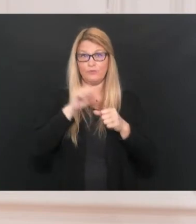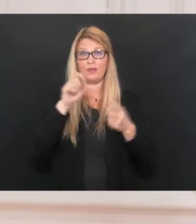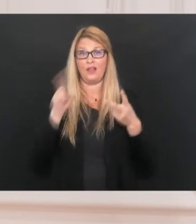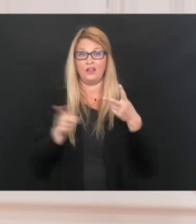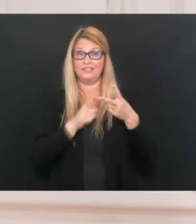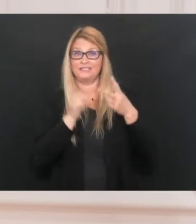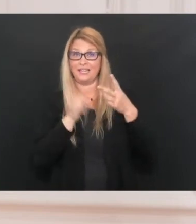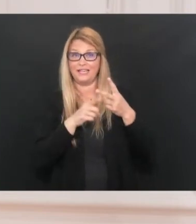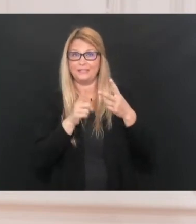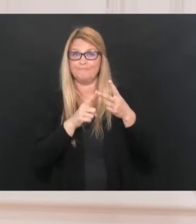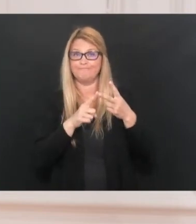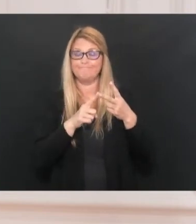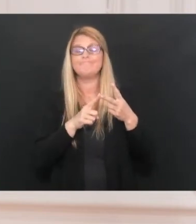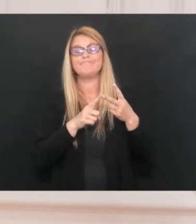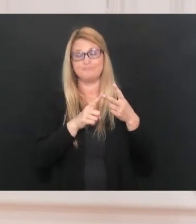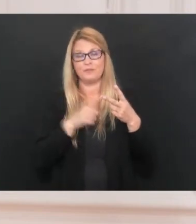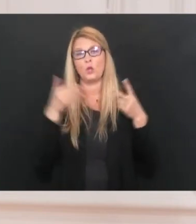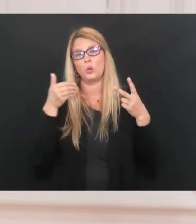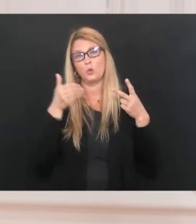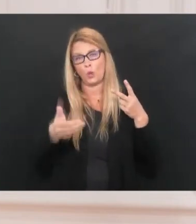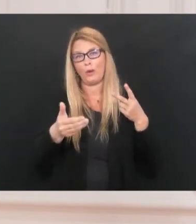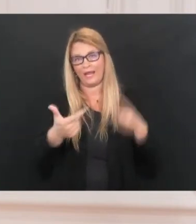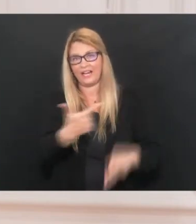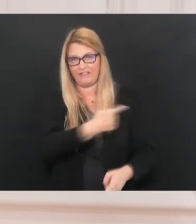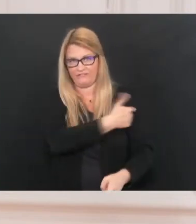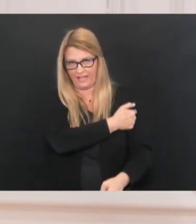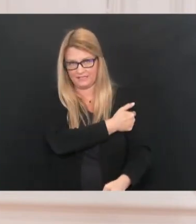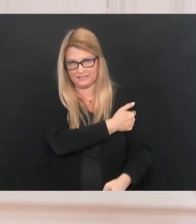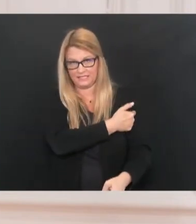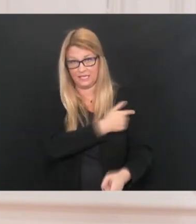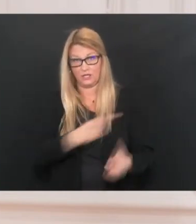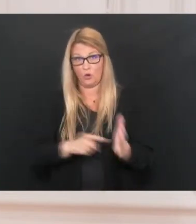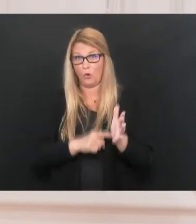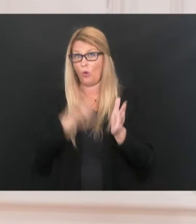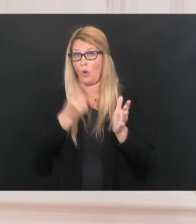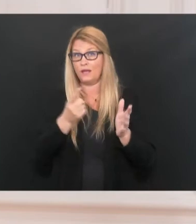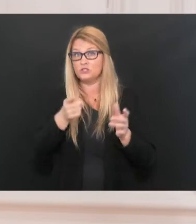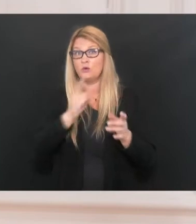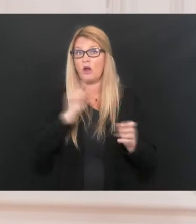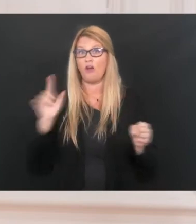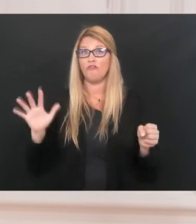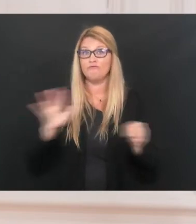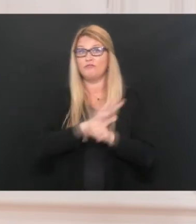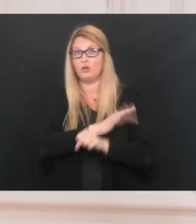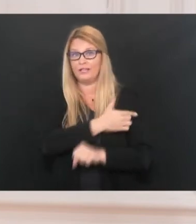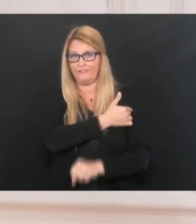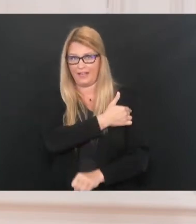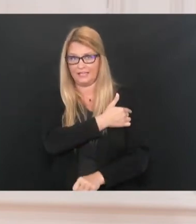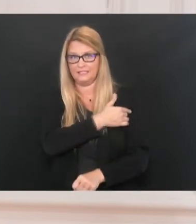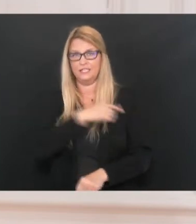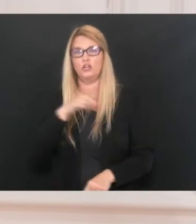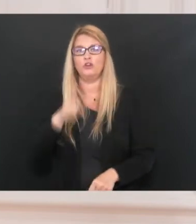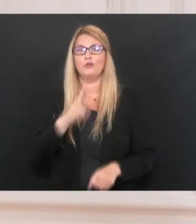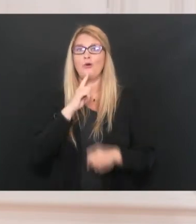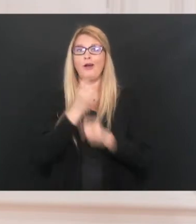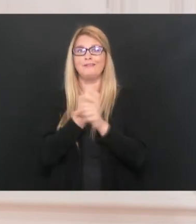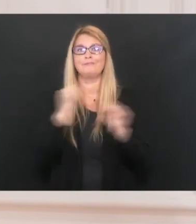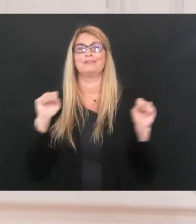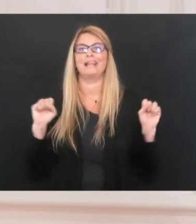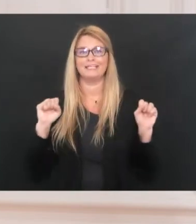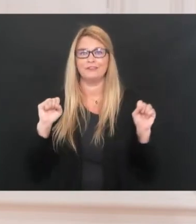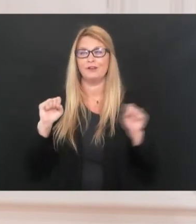be vaccinated, and after you are fully vaccinated, then you are protected against the variants,